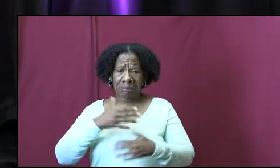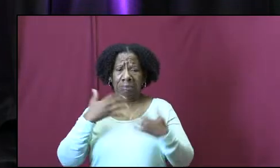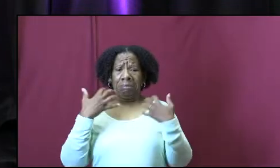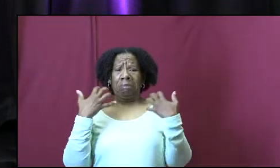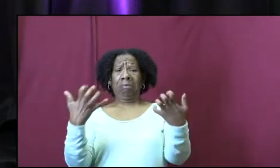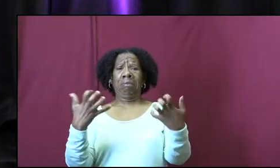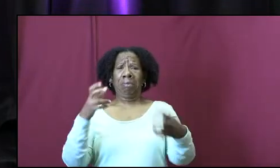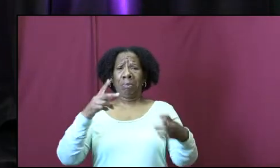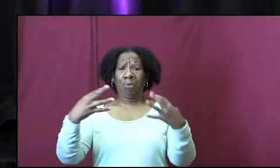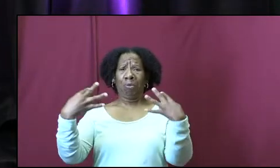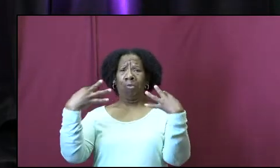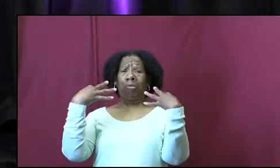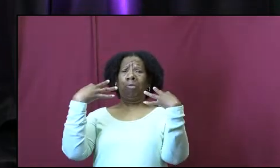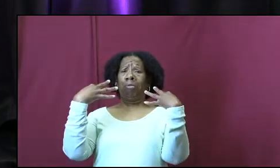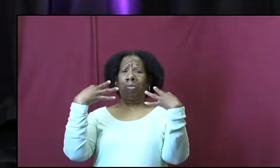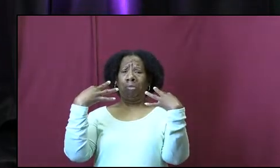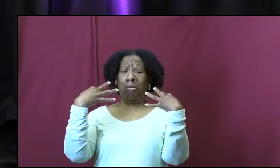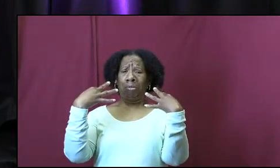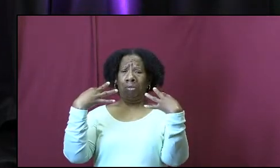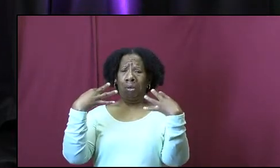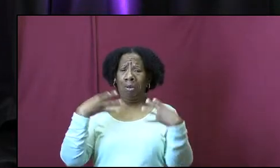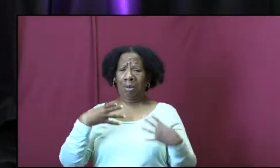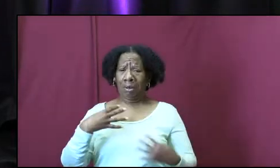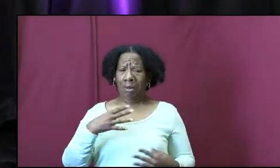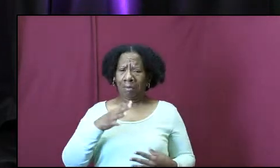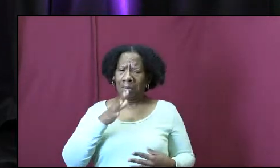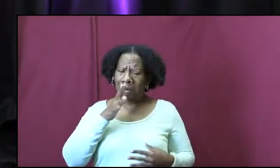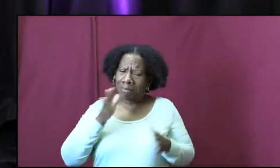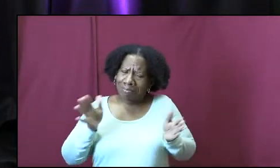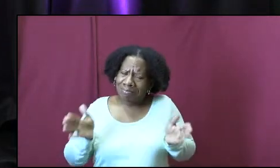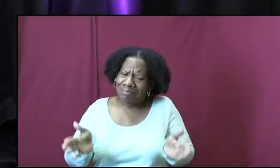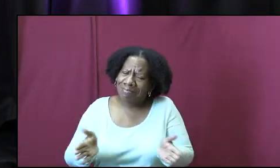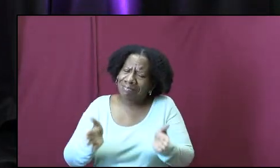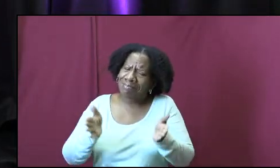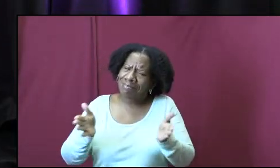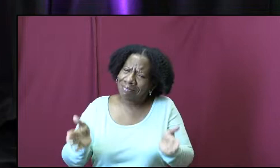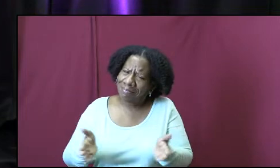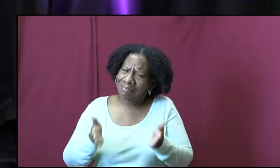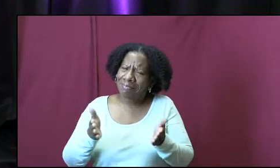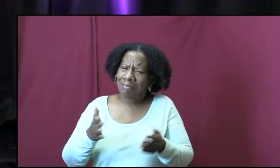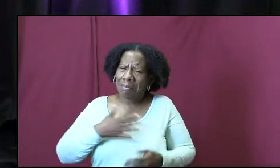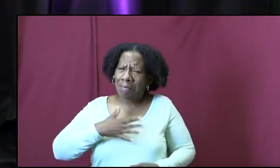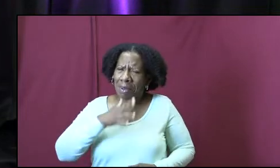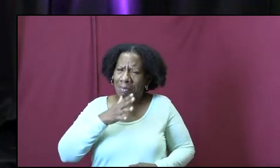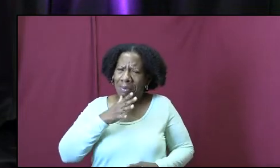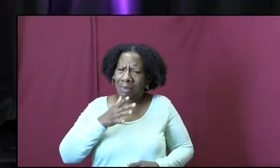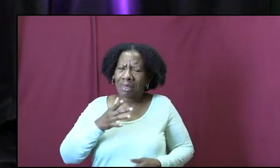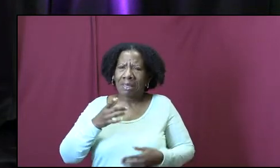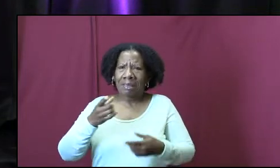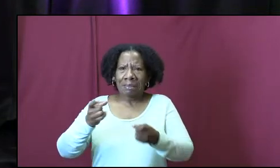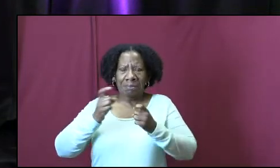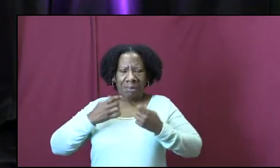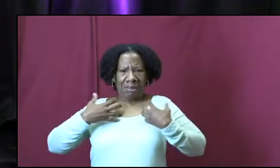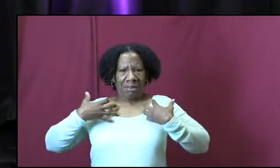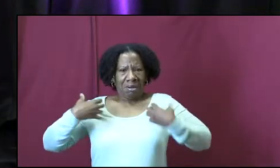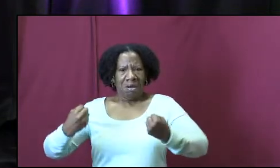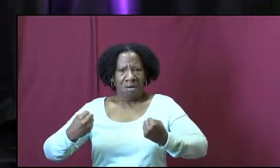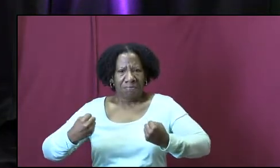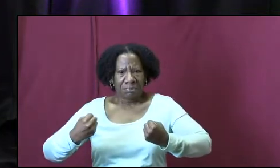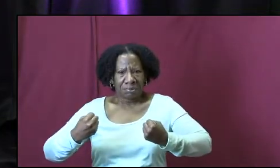people. And it was my mama who coached me up. And it was my mama who gave me the confidence to